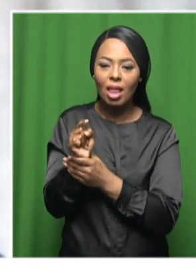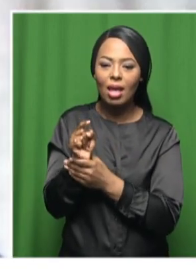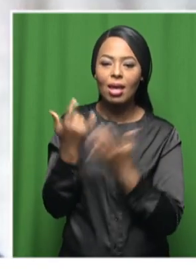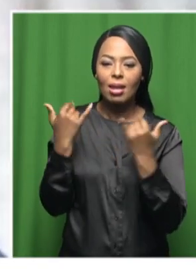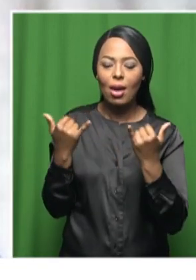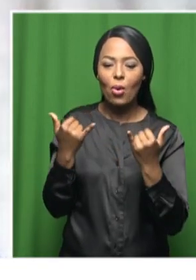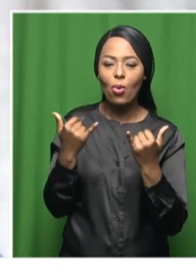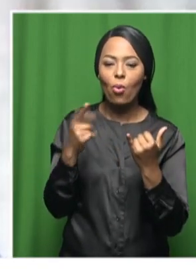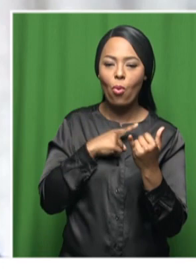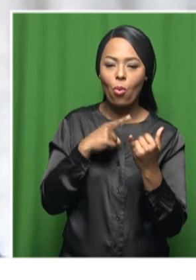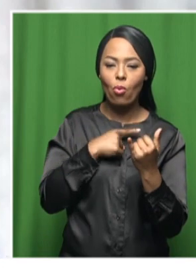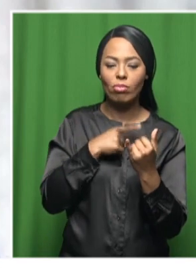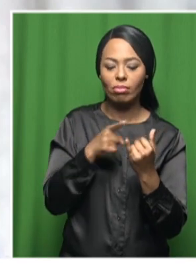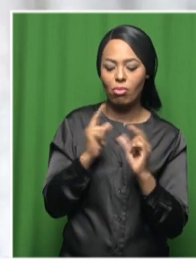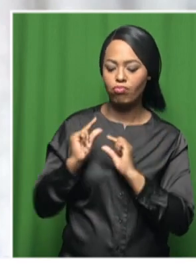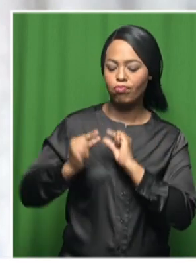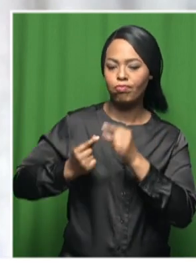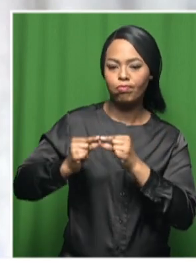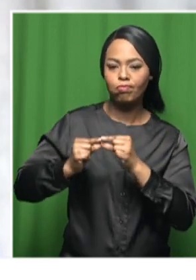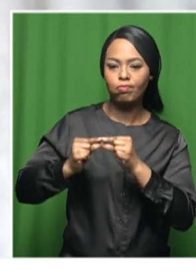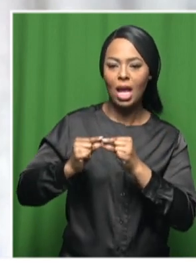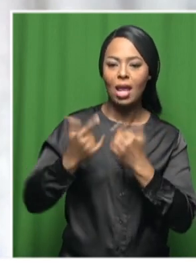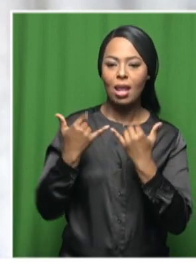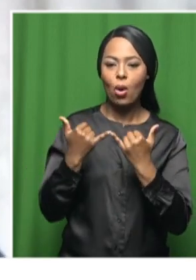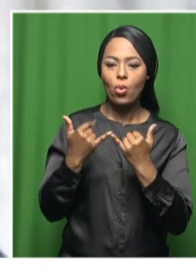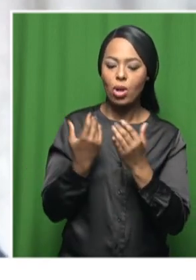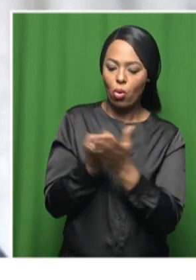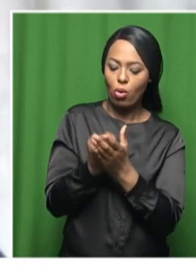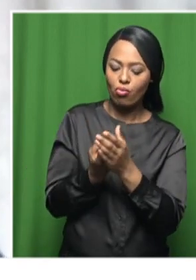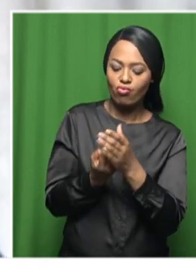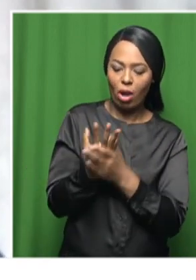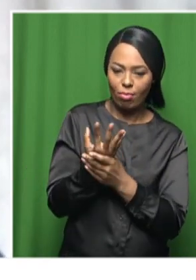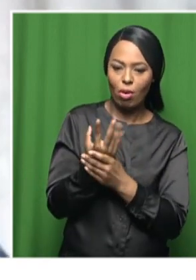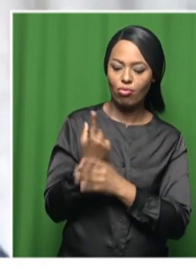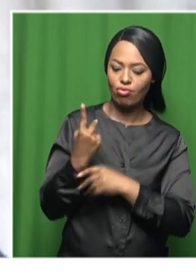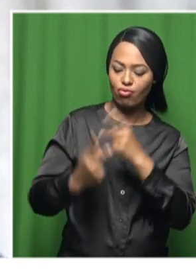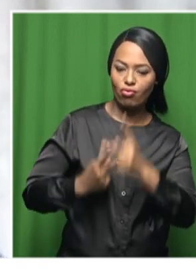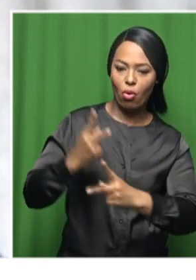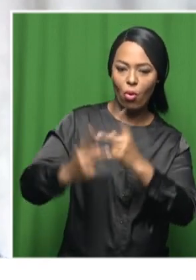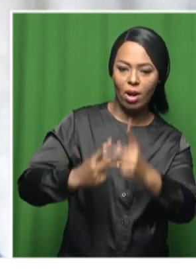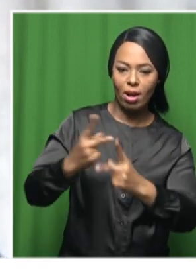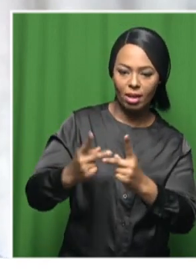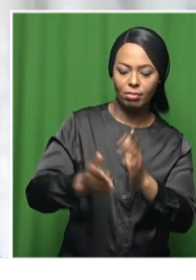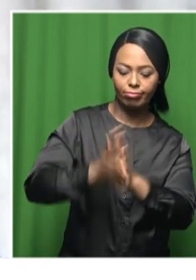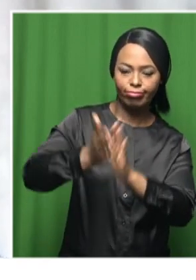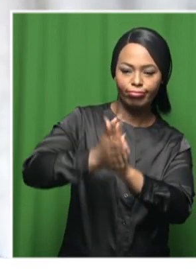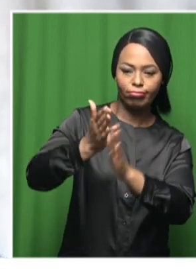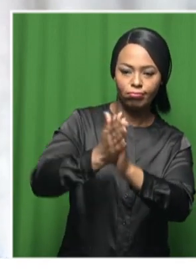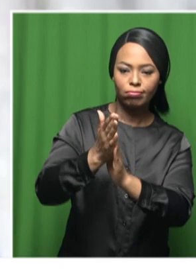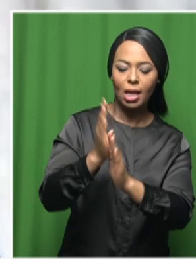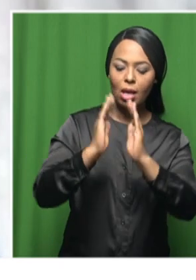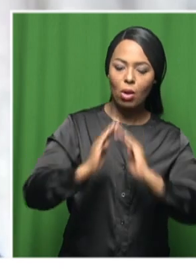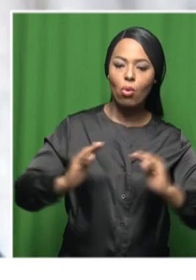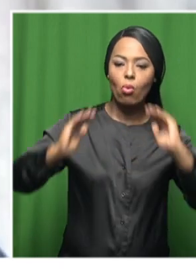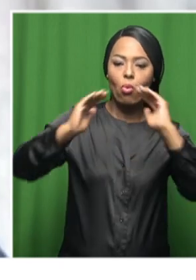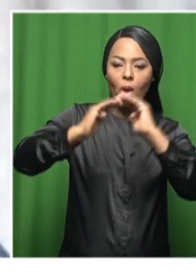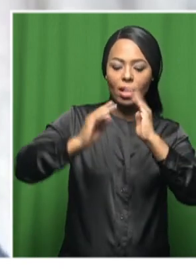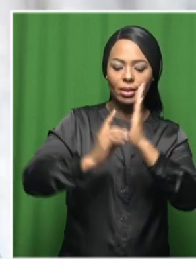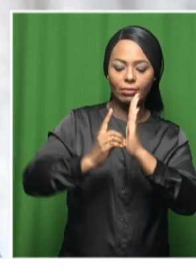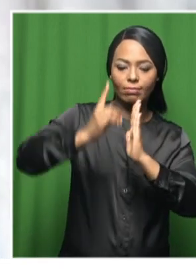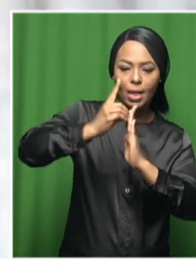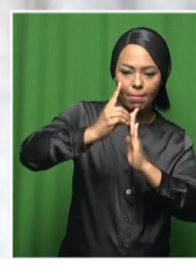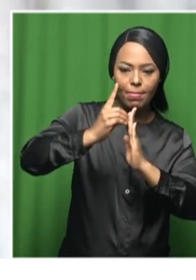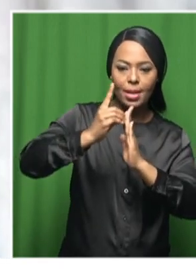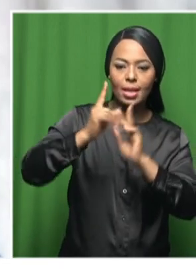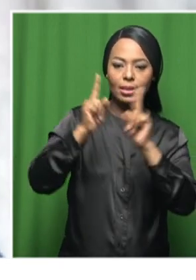yielding genuine economic progress and also developing equality of opportunity and also broader well-being,